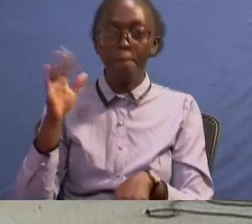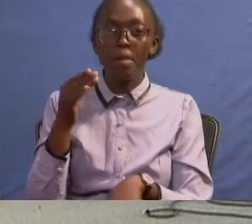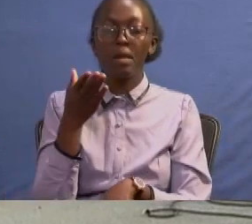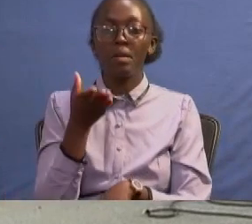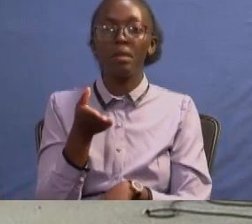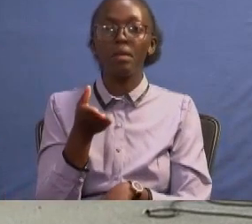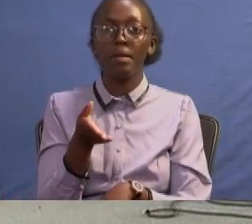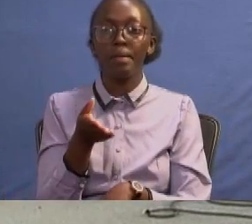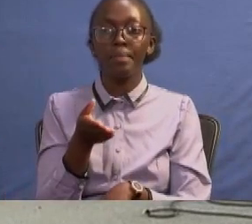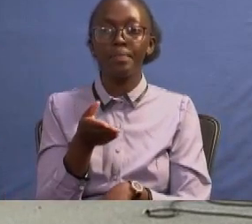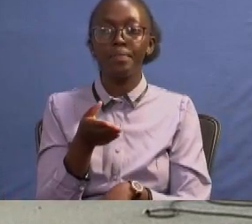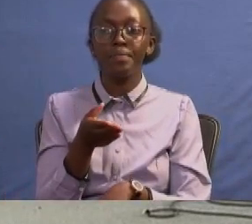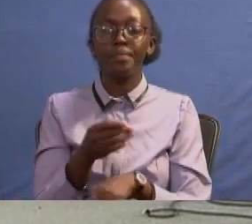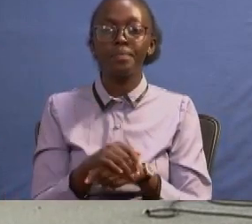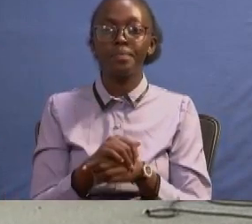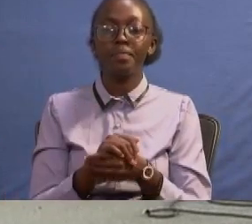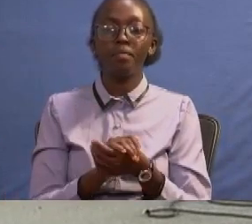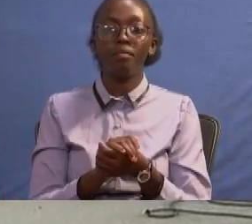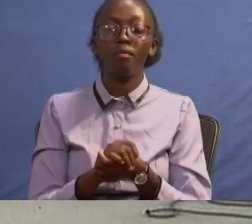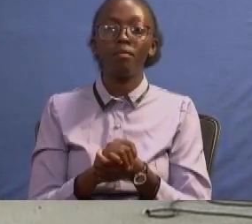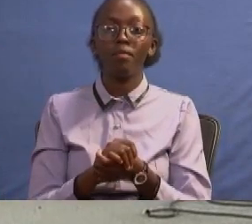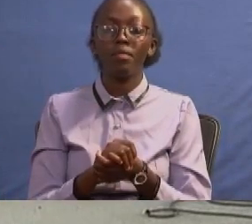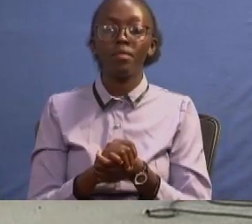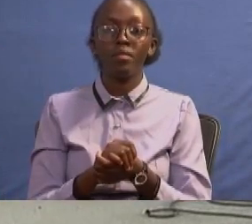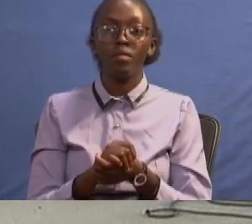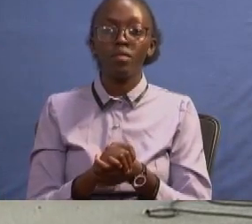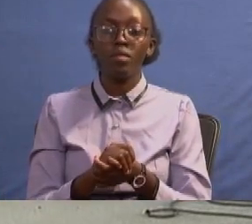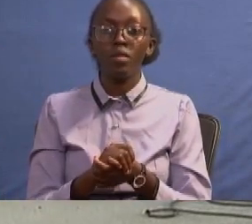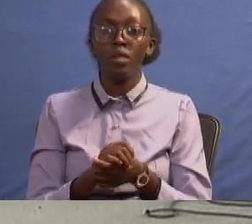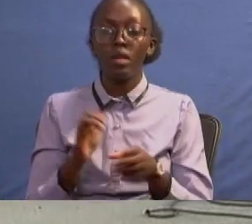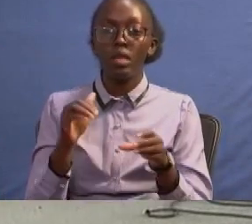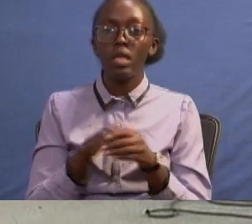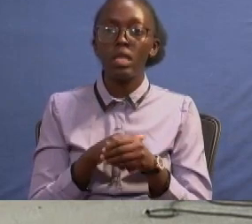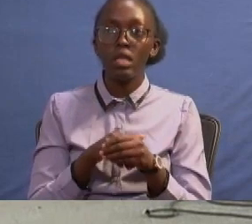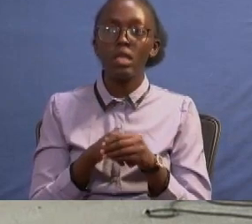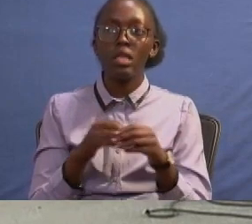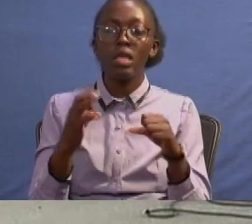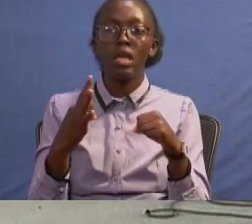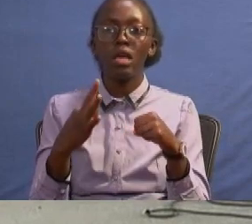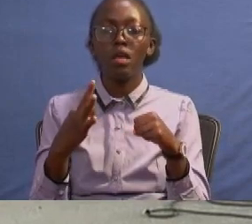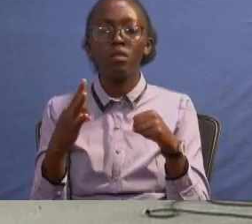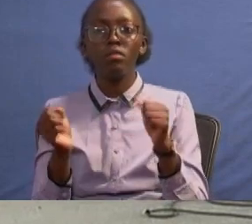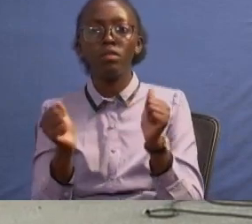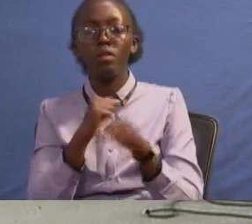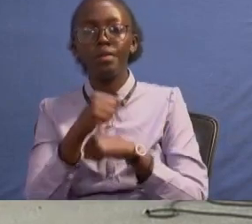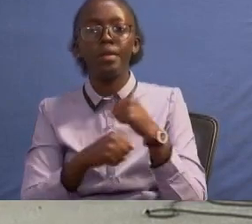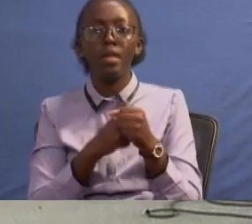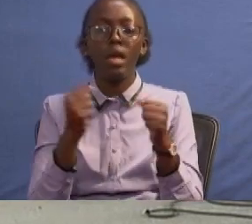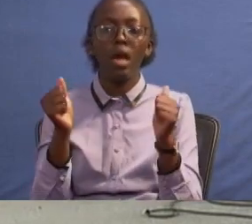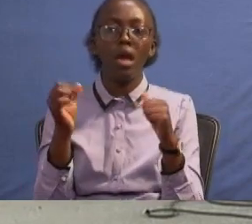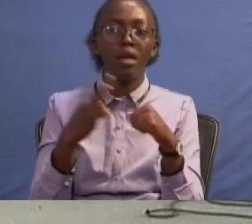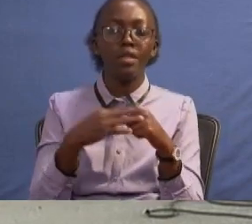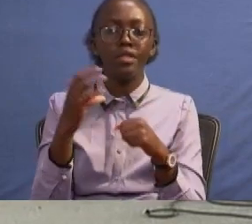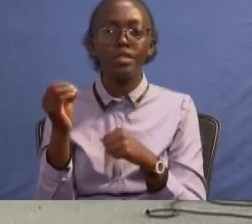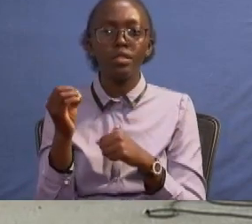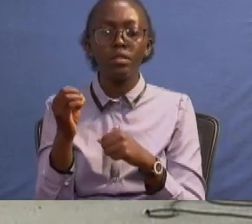alma mater. In the 80s, I was a student here at the